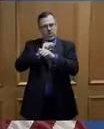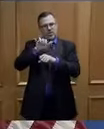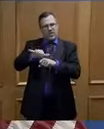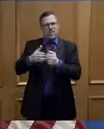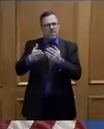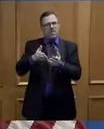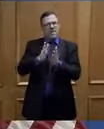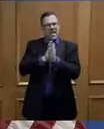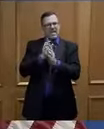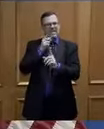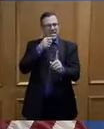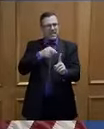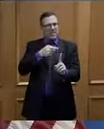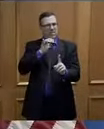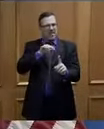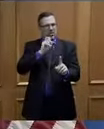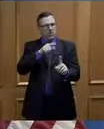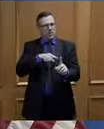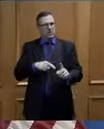with him.